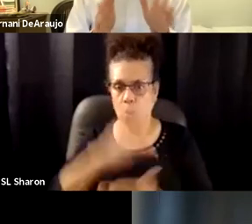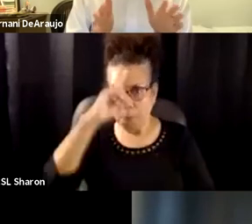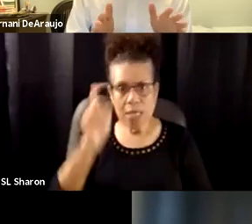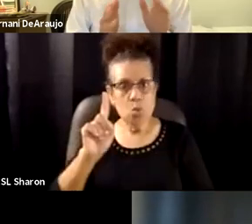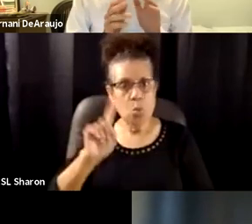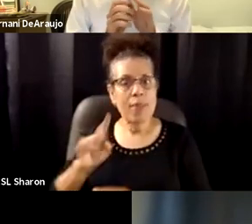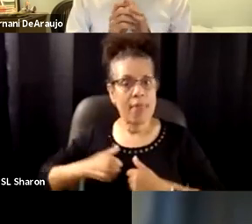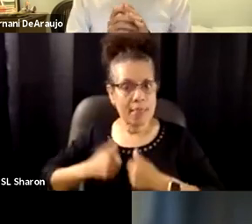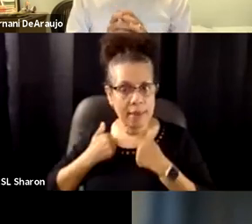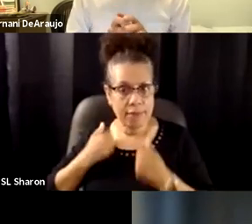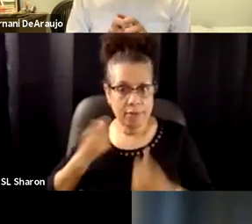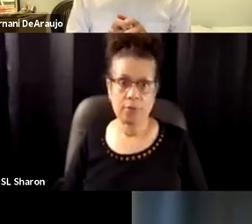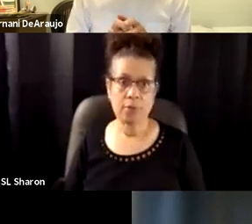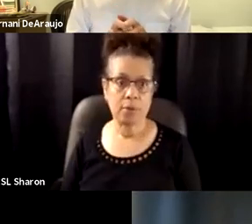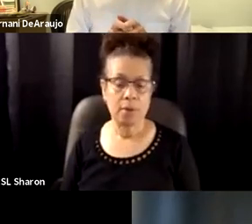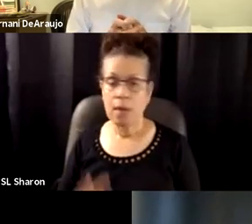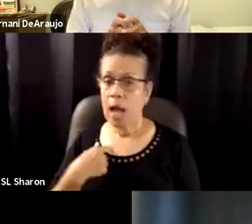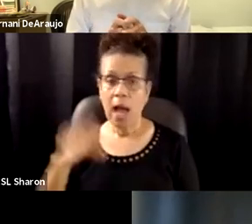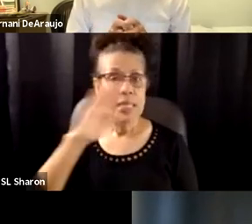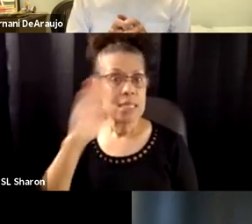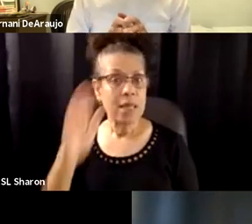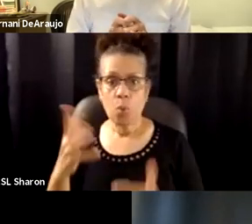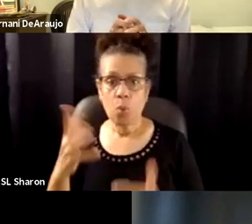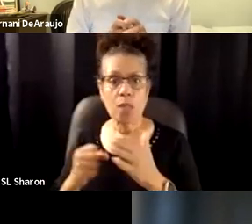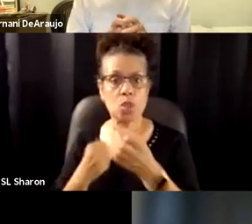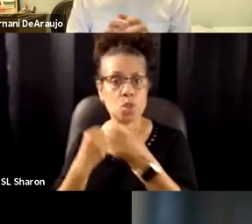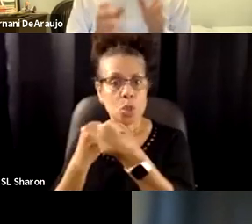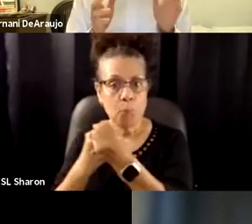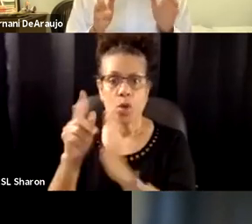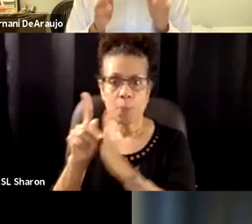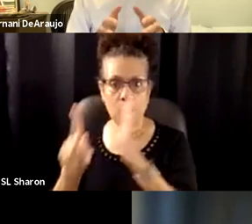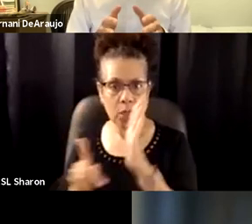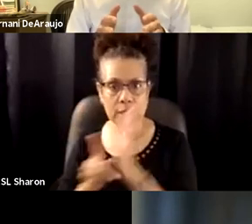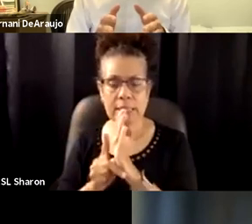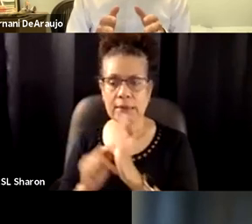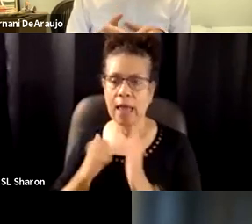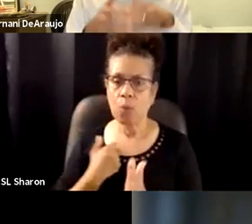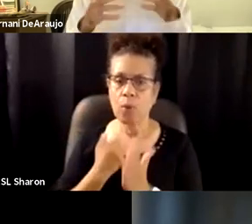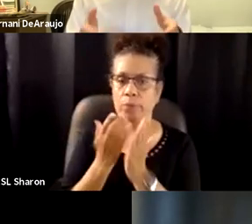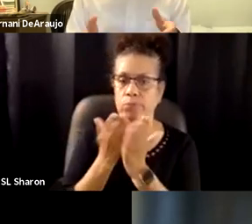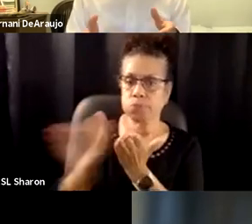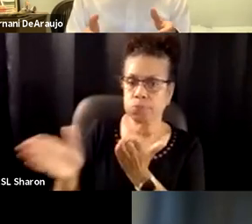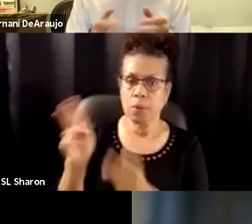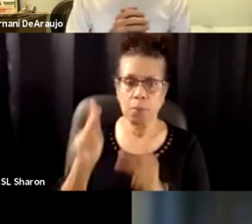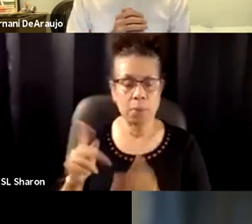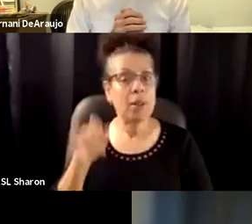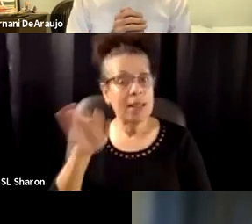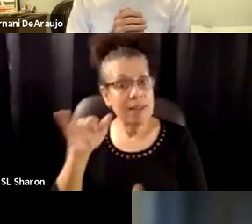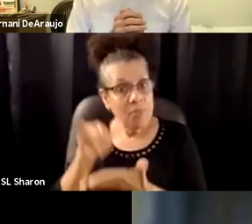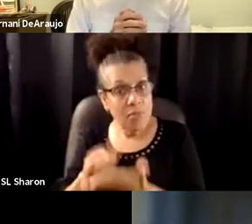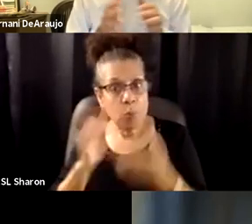i want to be clear i never intended to support a policy that would do that if i knew that it was going to do that i would not have supported that